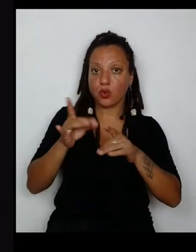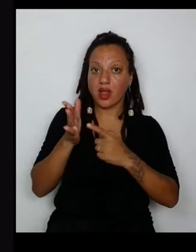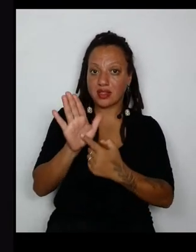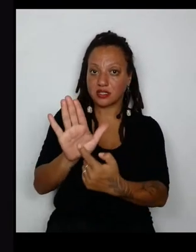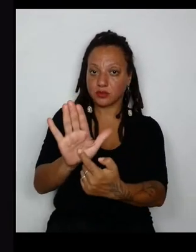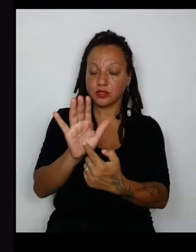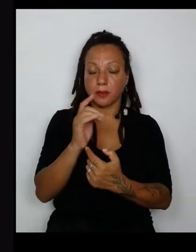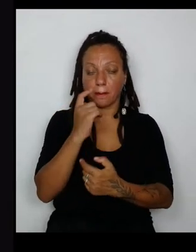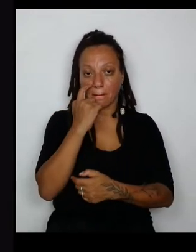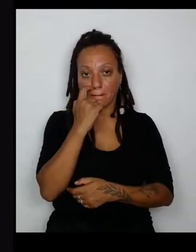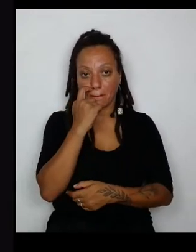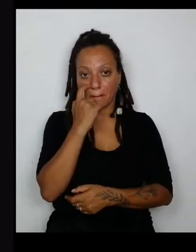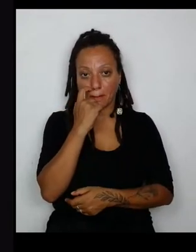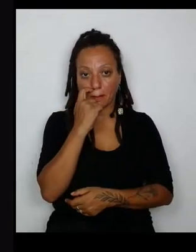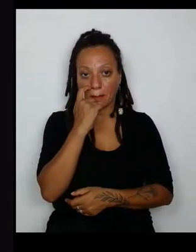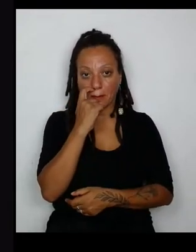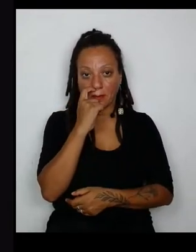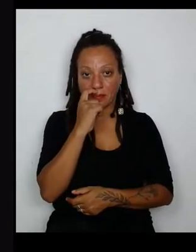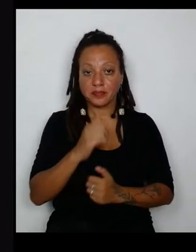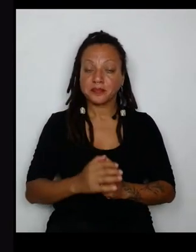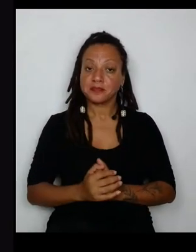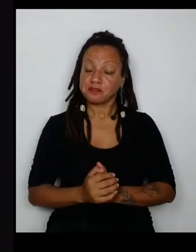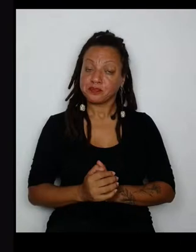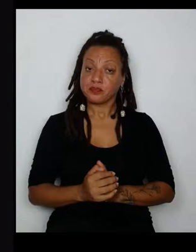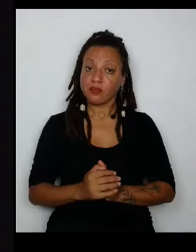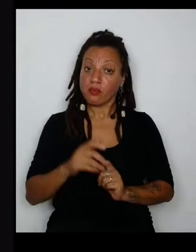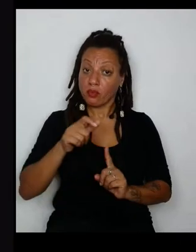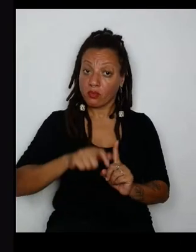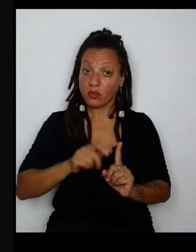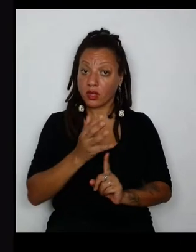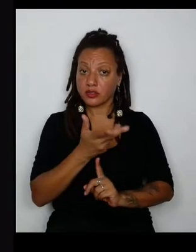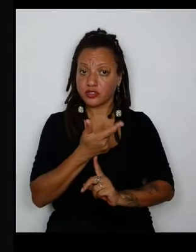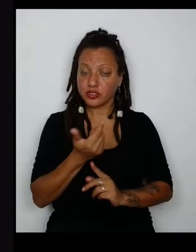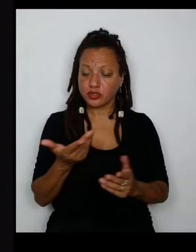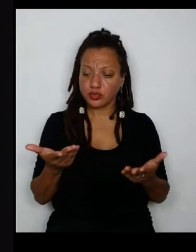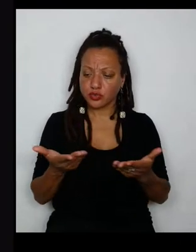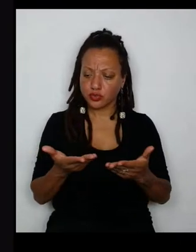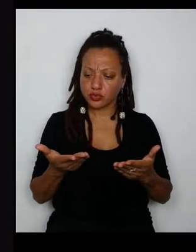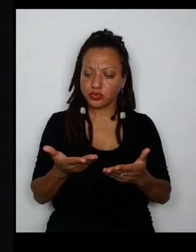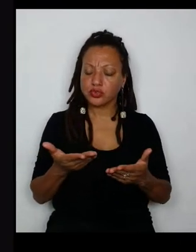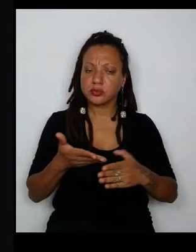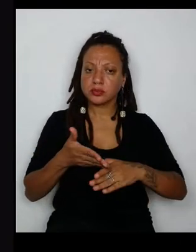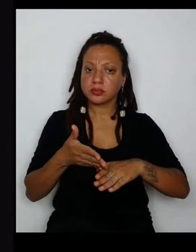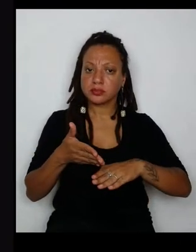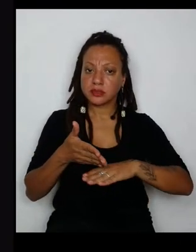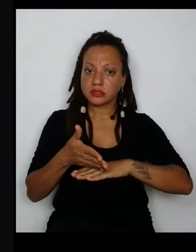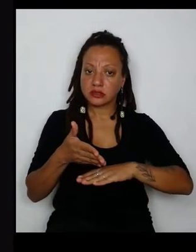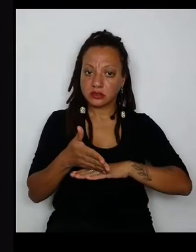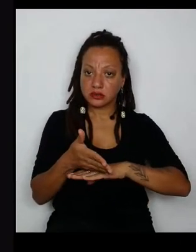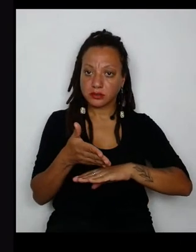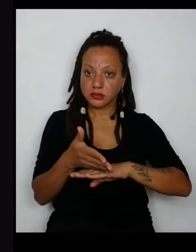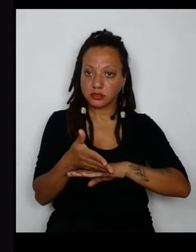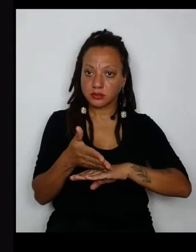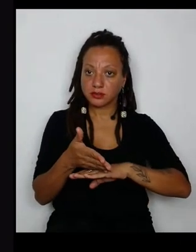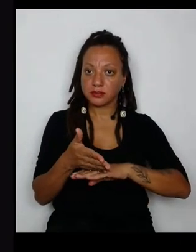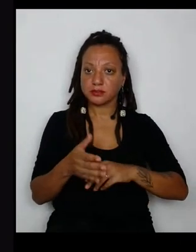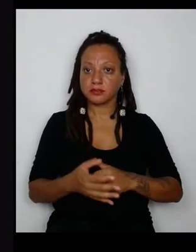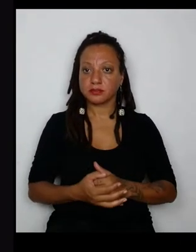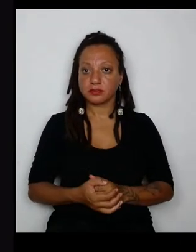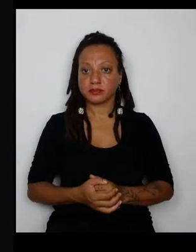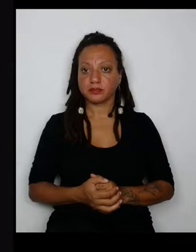uh is part of this whole re-uh visiting of um our moralistic and kind of value